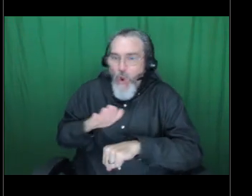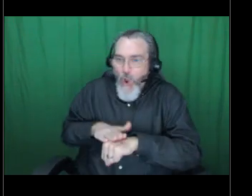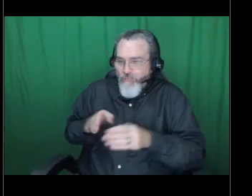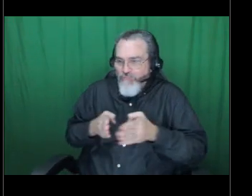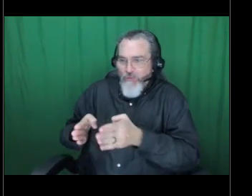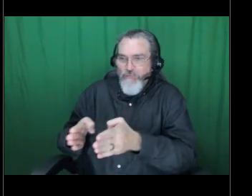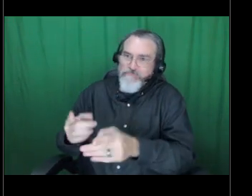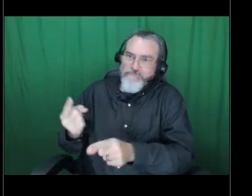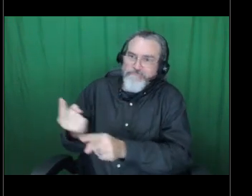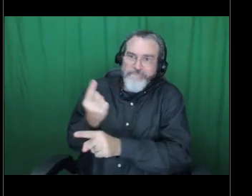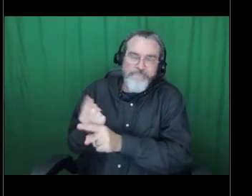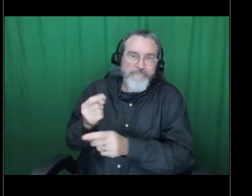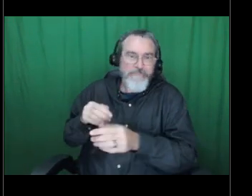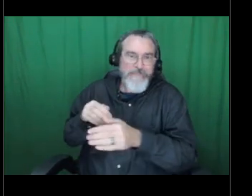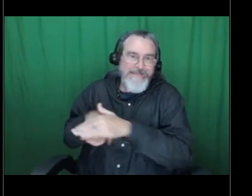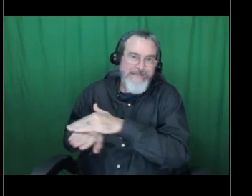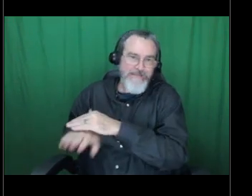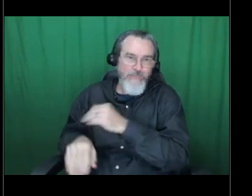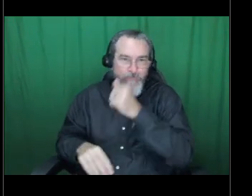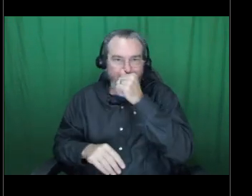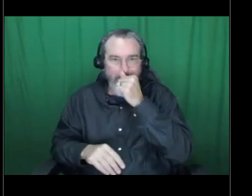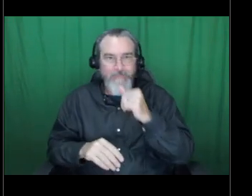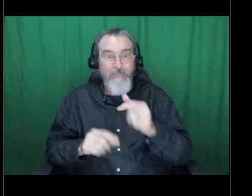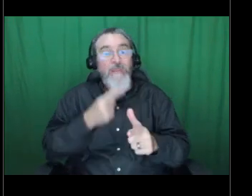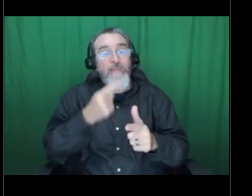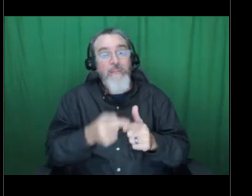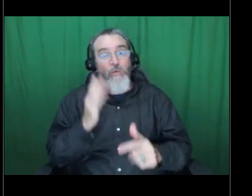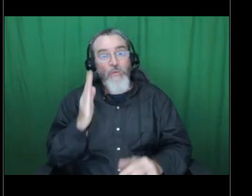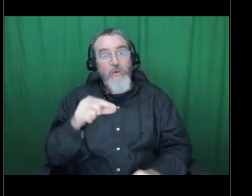live Q&A session.